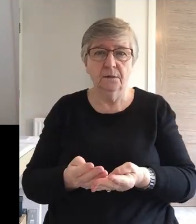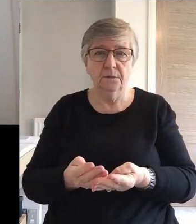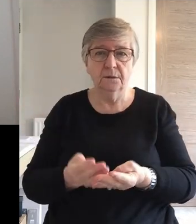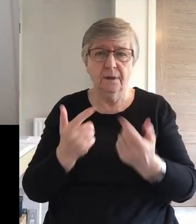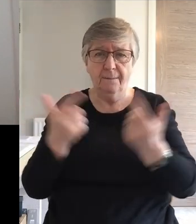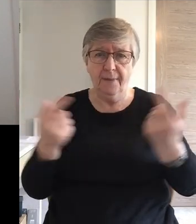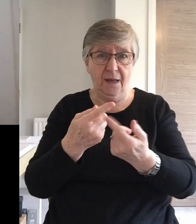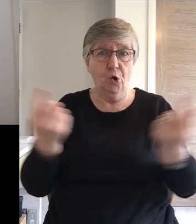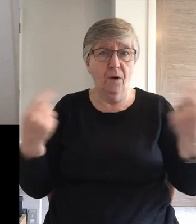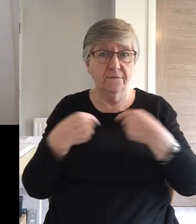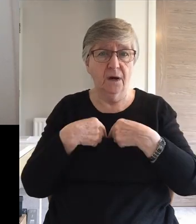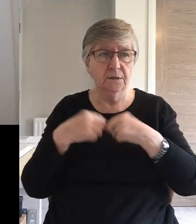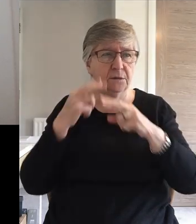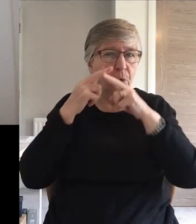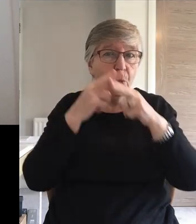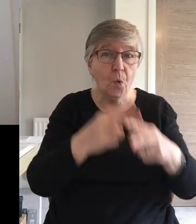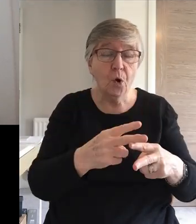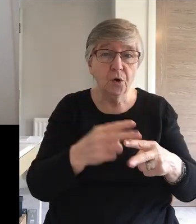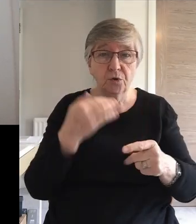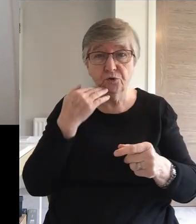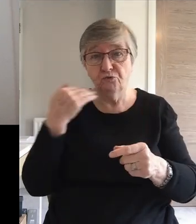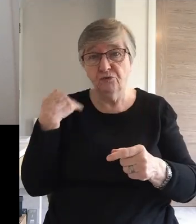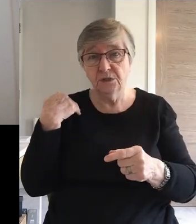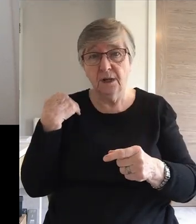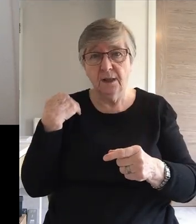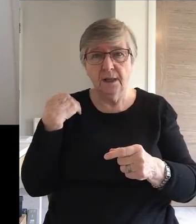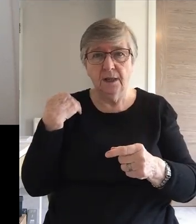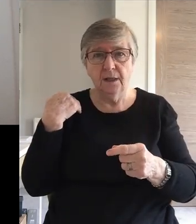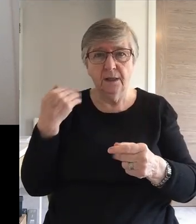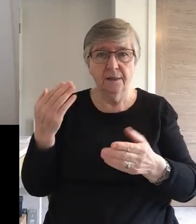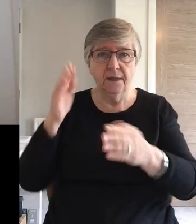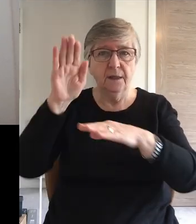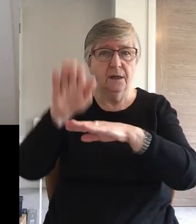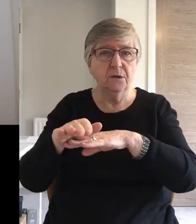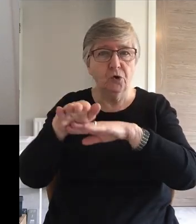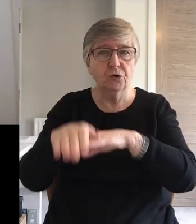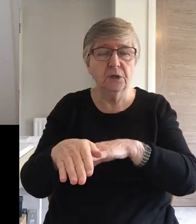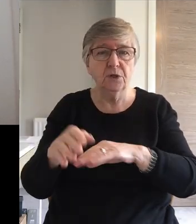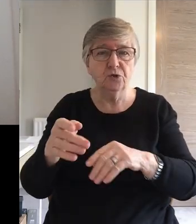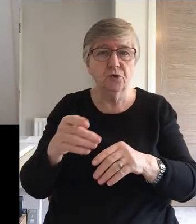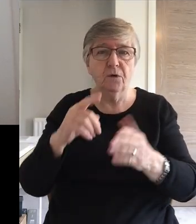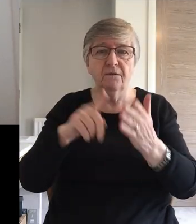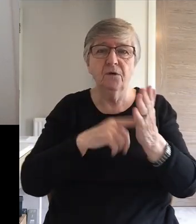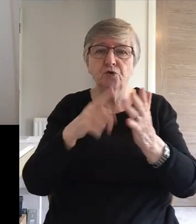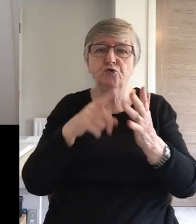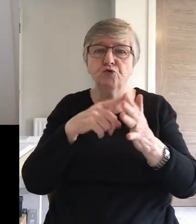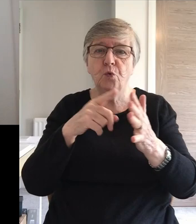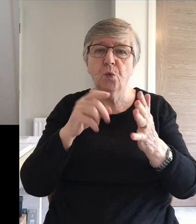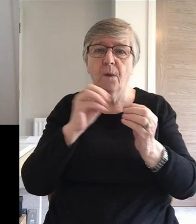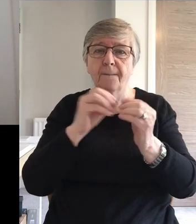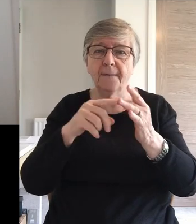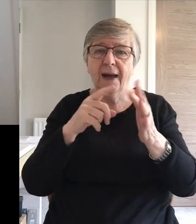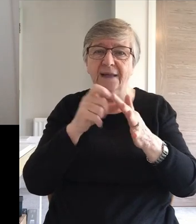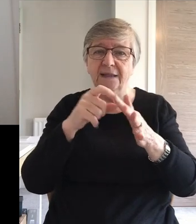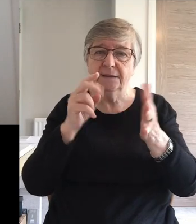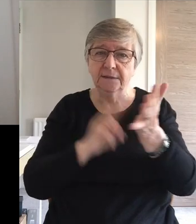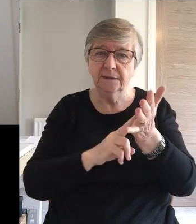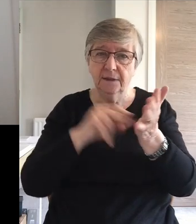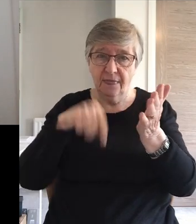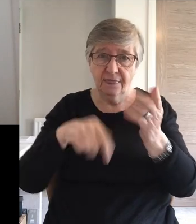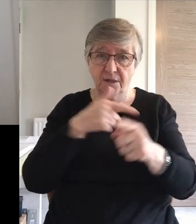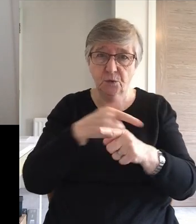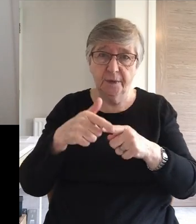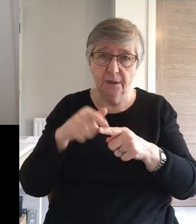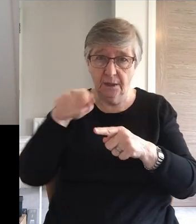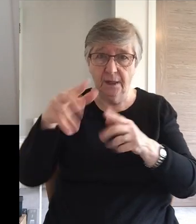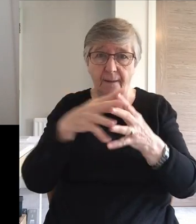Many of us will have watched the inauguration of the new American President Joe Biden this week. We pray